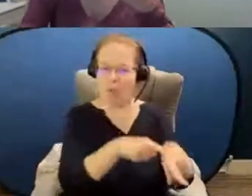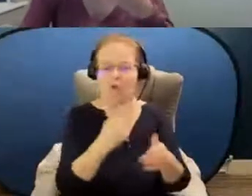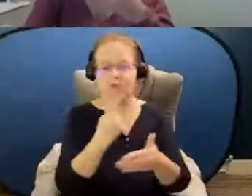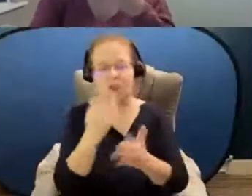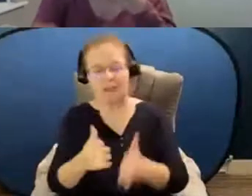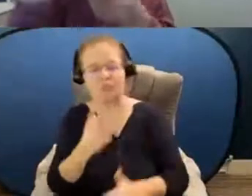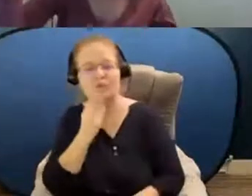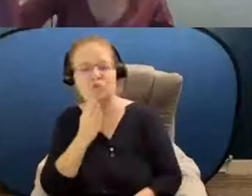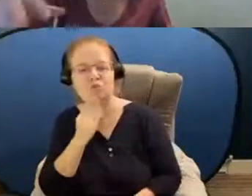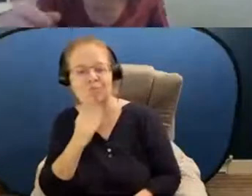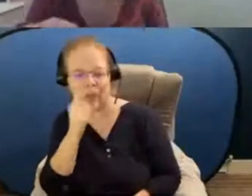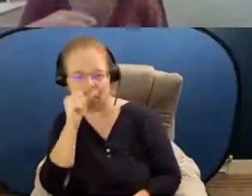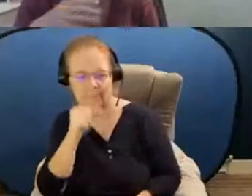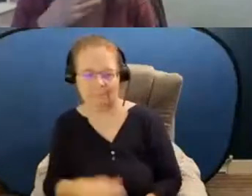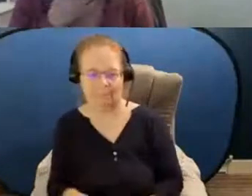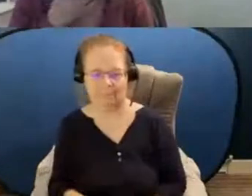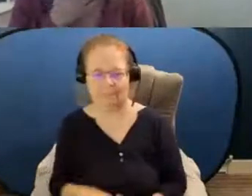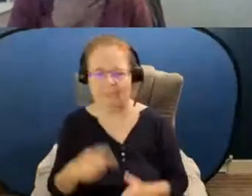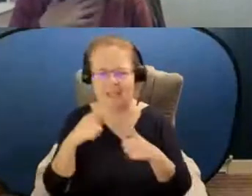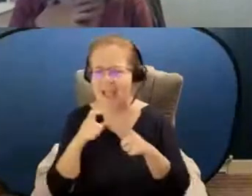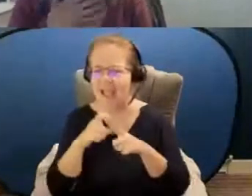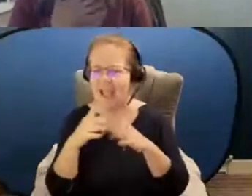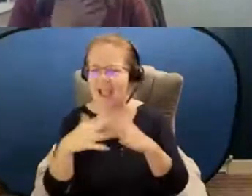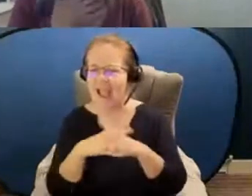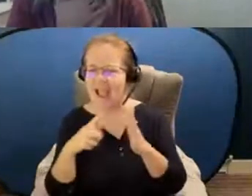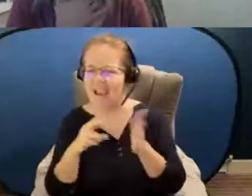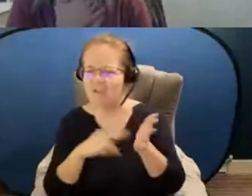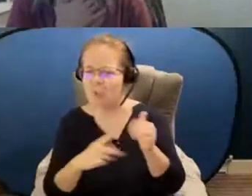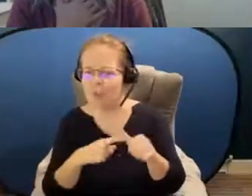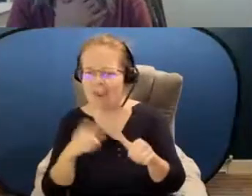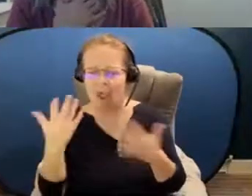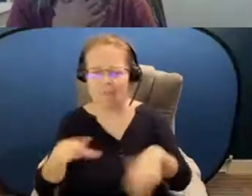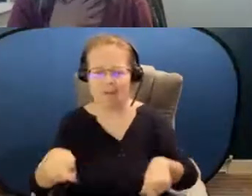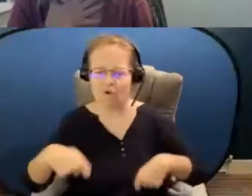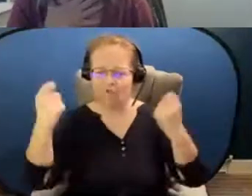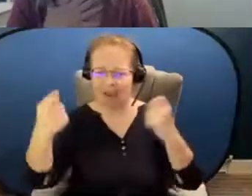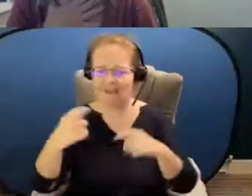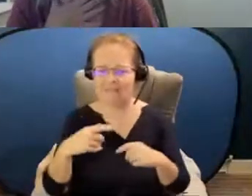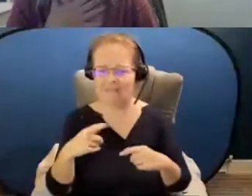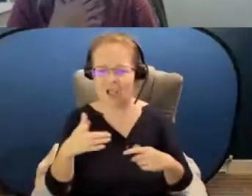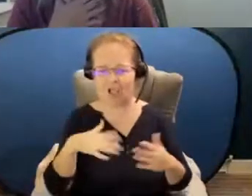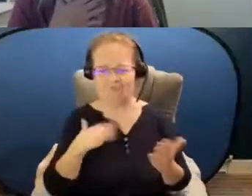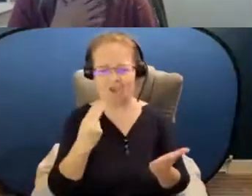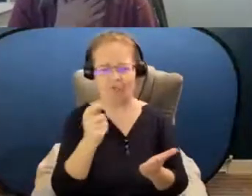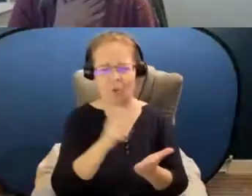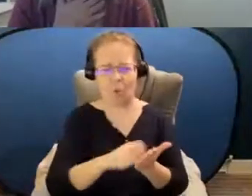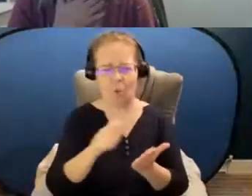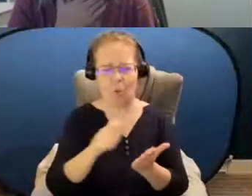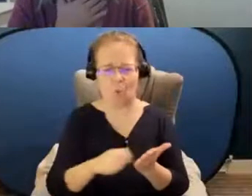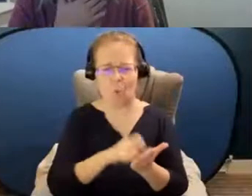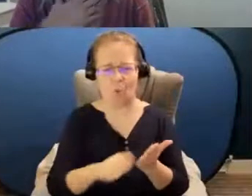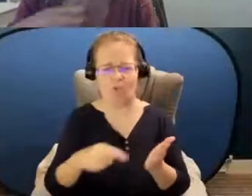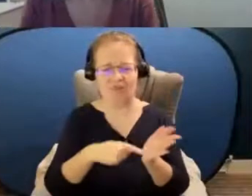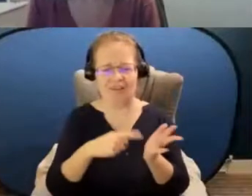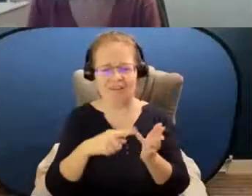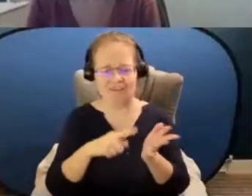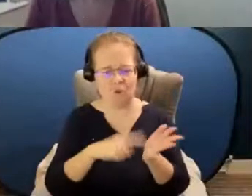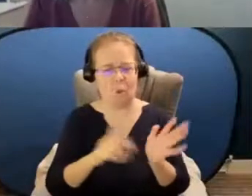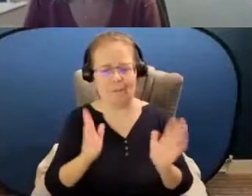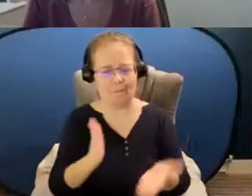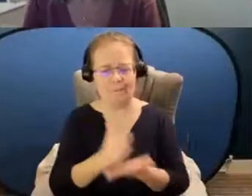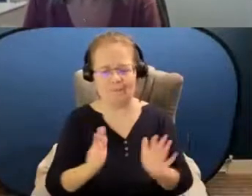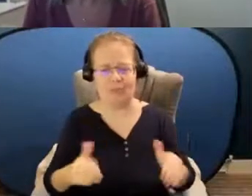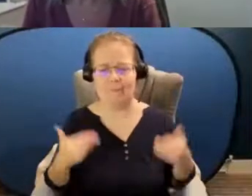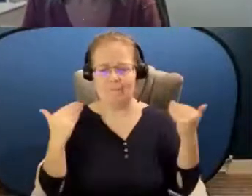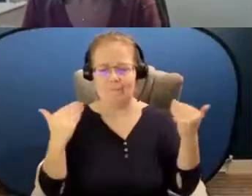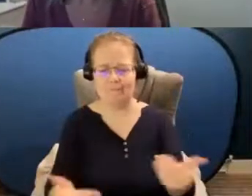has brought up a couple of points in the chat. She's saying here, I feel that the authoring tools are really moving on this now. It's the